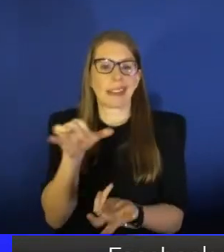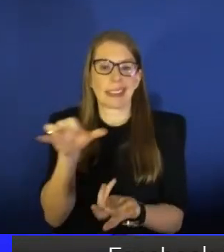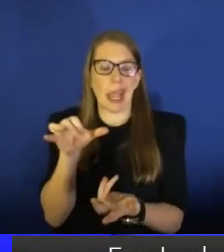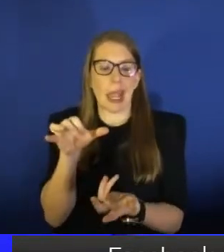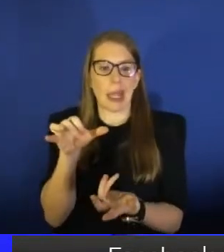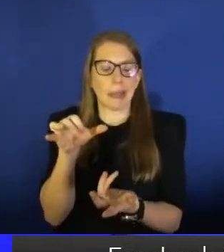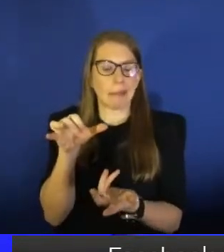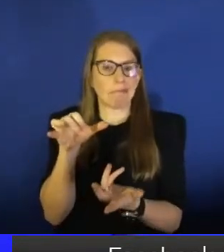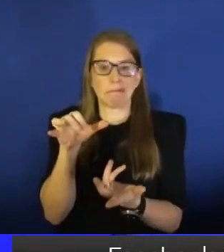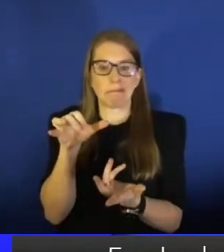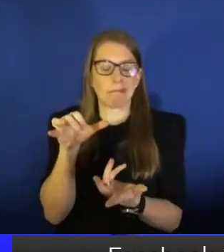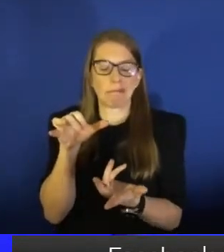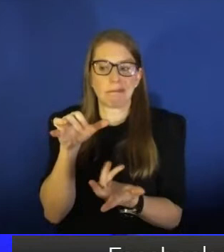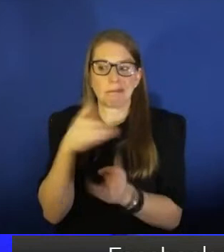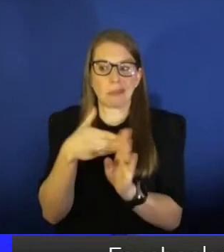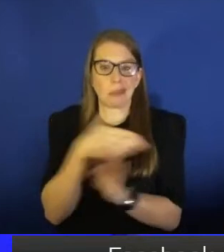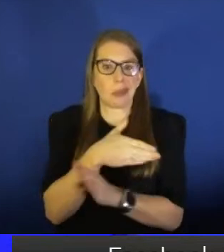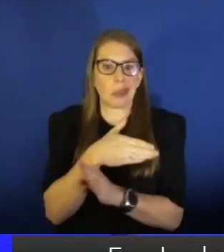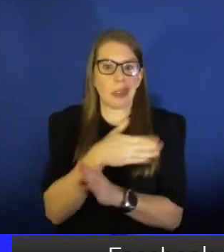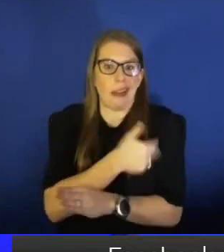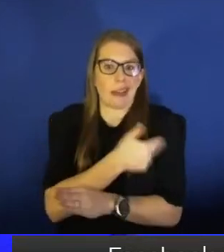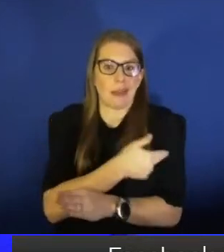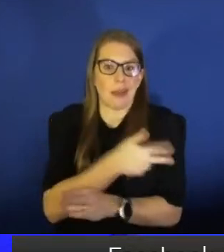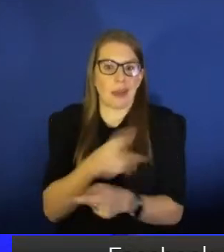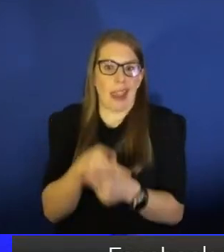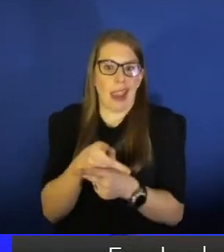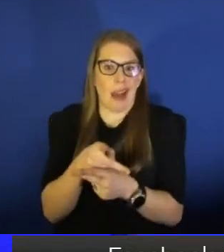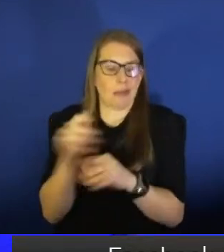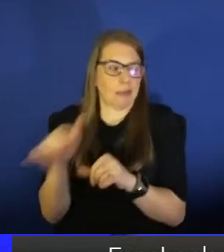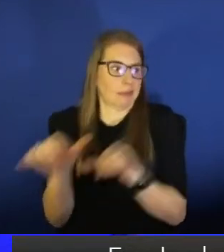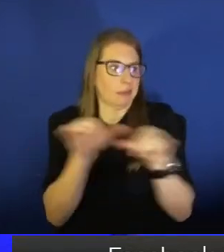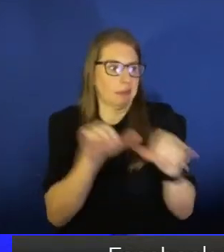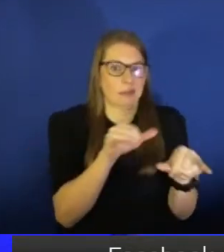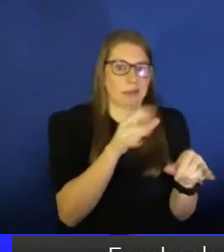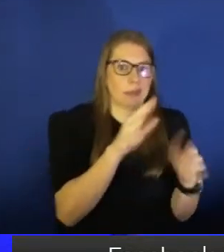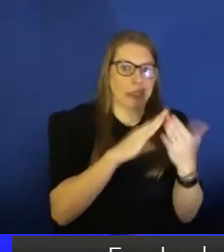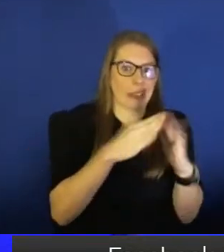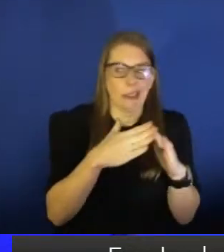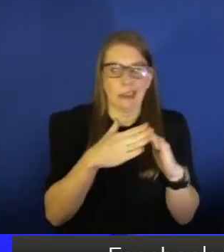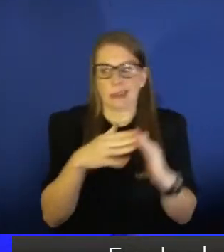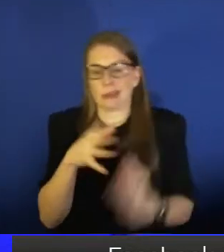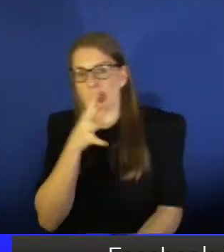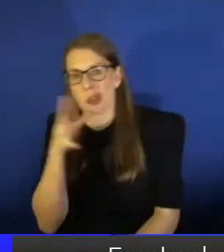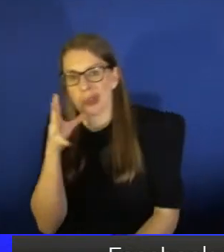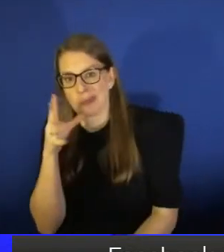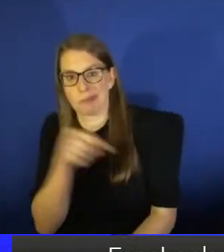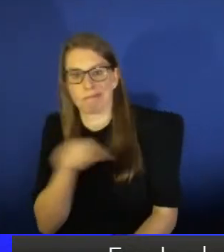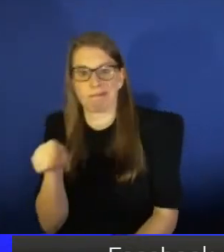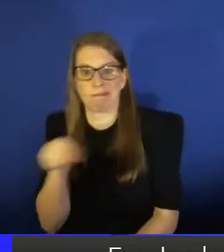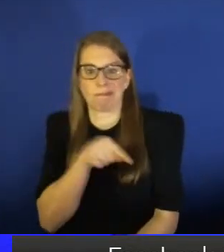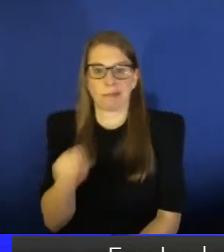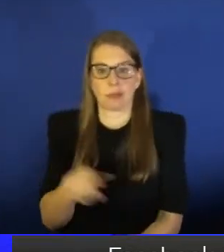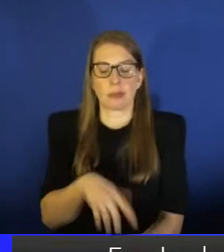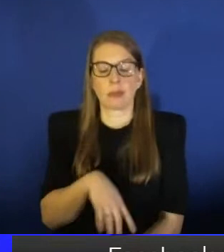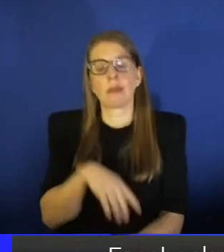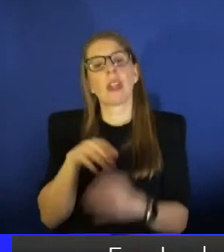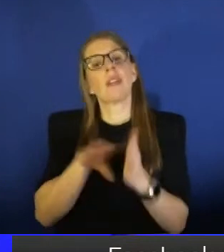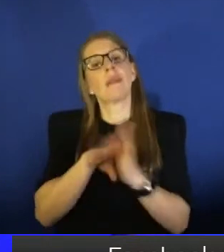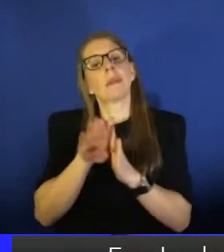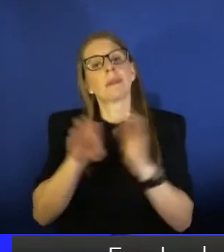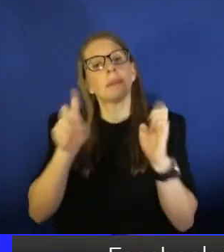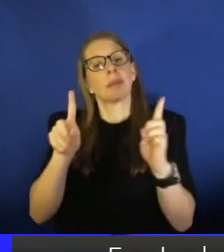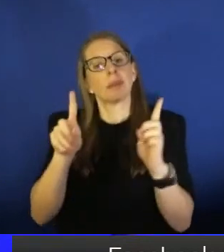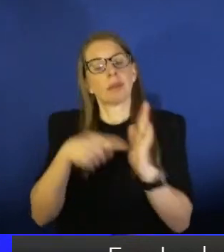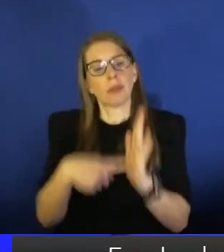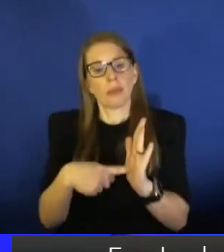our pre-hospital care. But the Care Collaborative, in developing the educational model, helping with some care